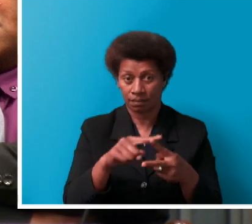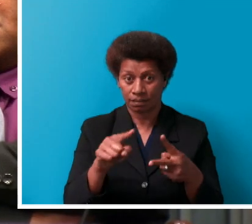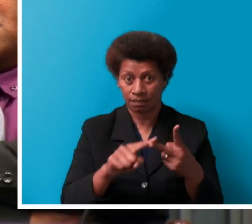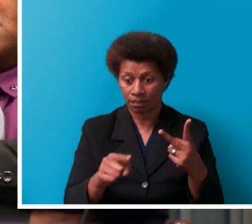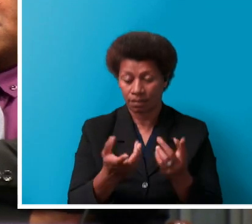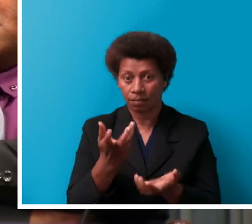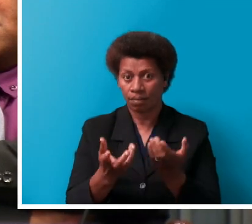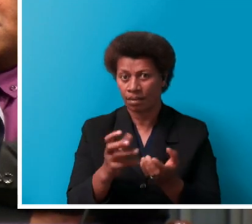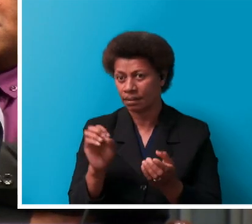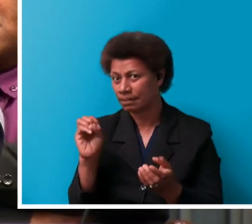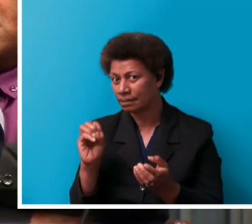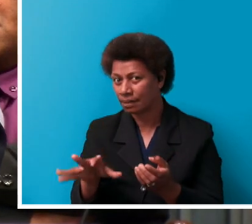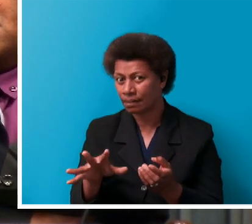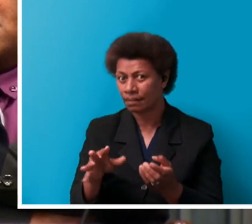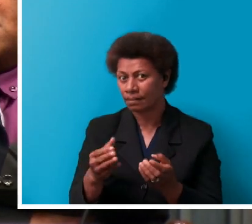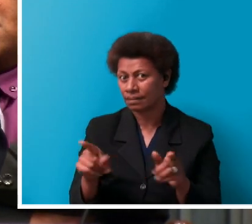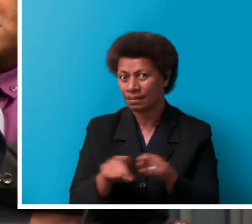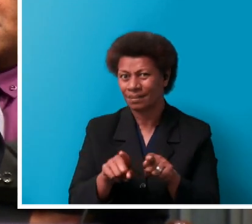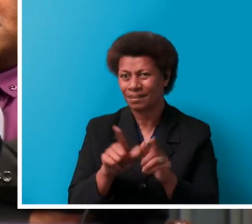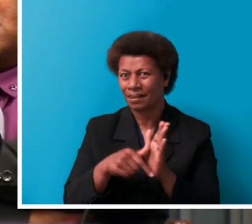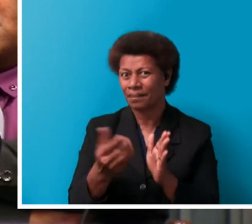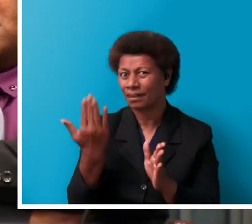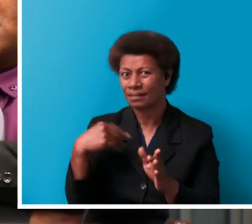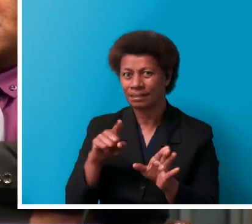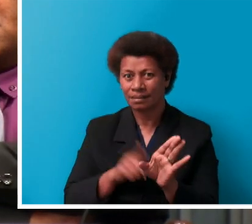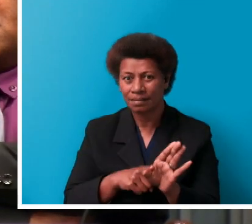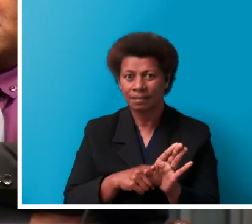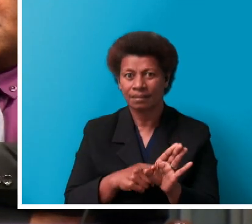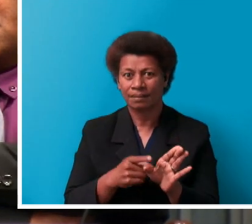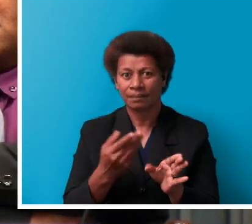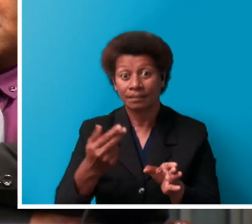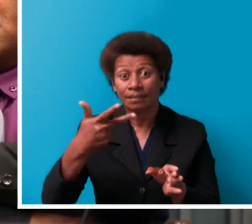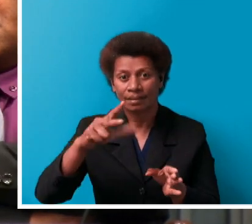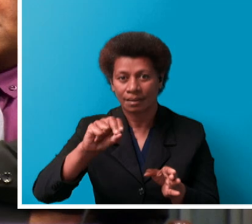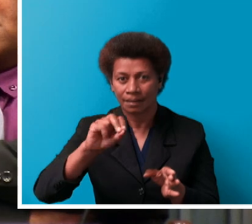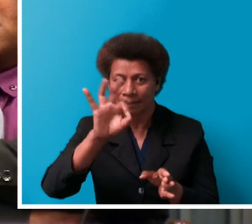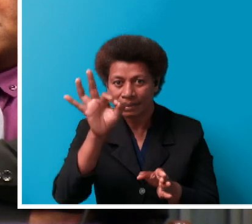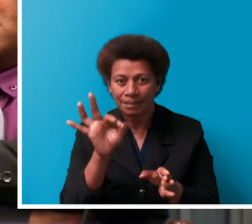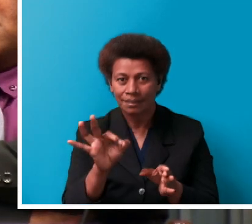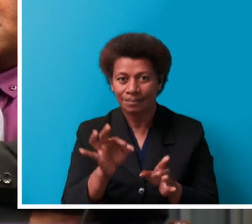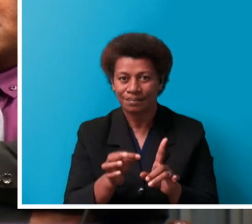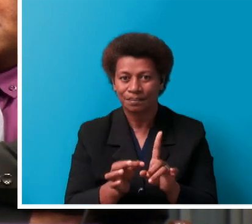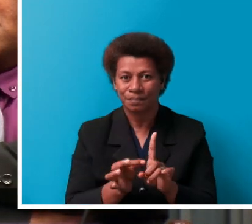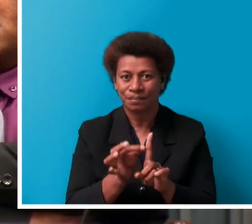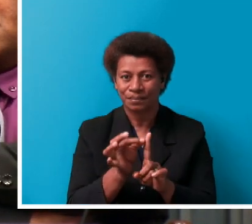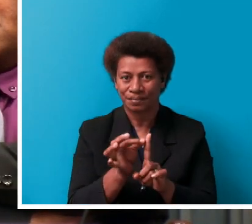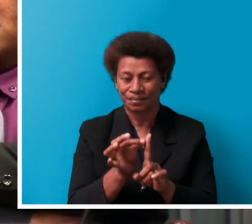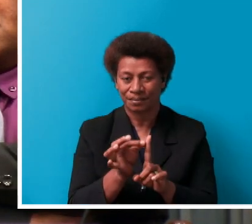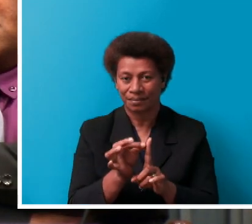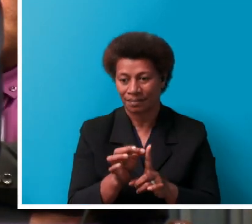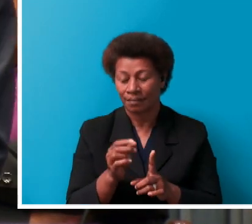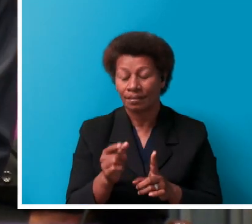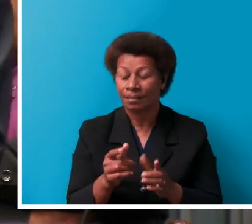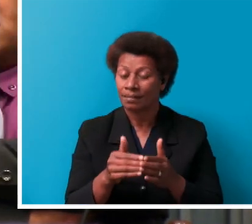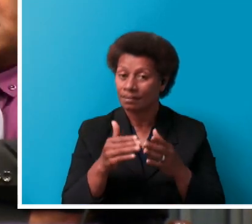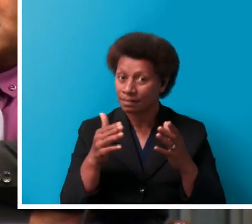10 for the same period last year, and that is an 80% improvement. This improvement is largely